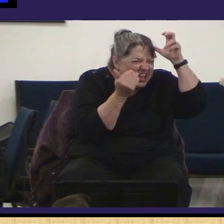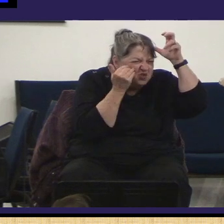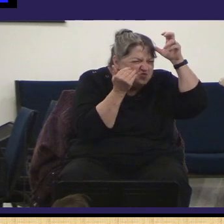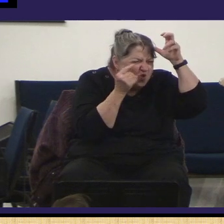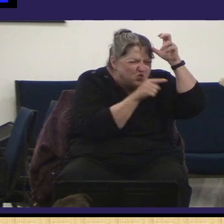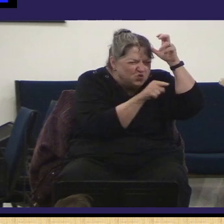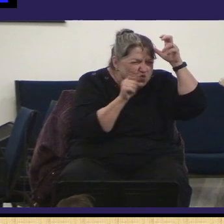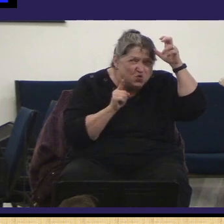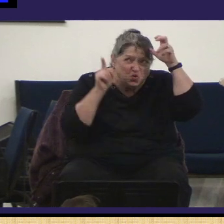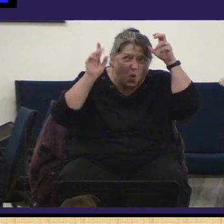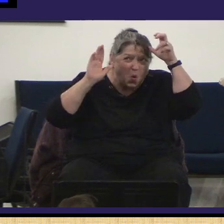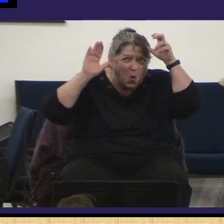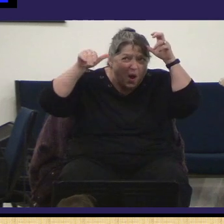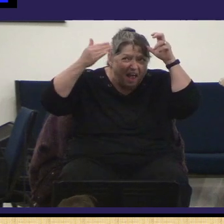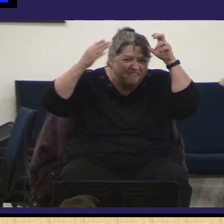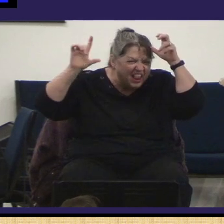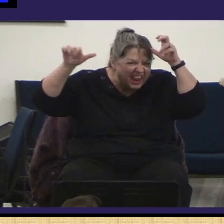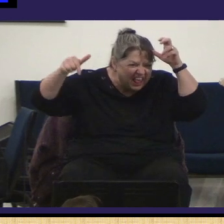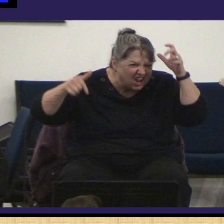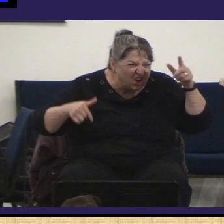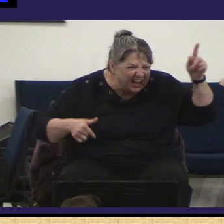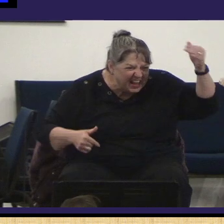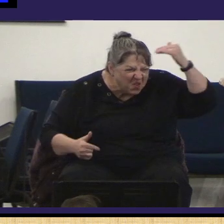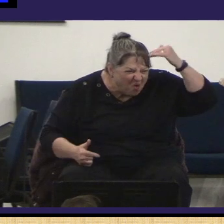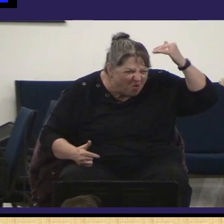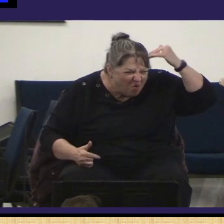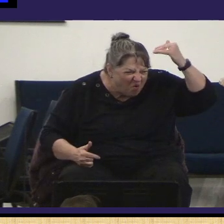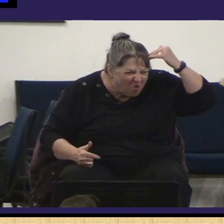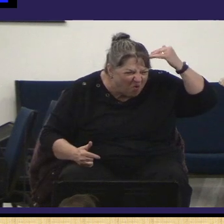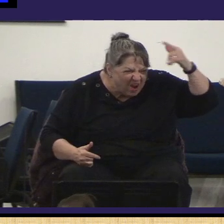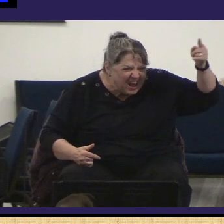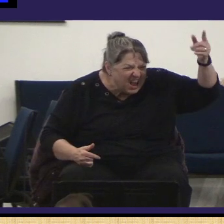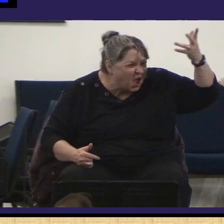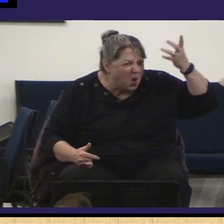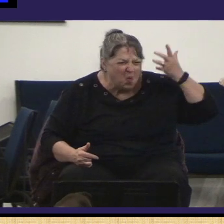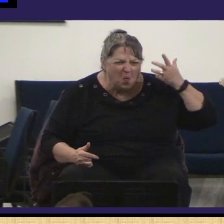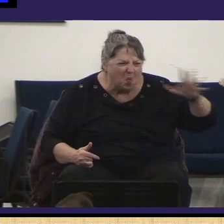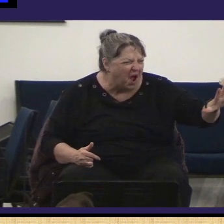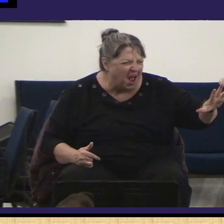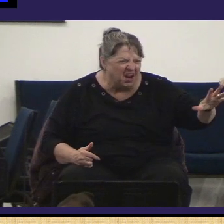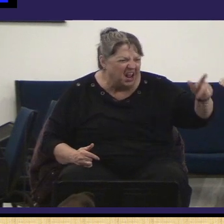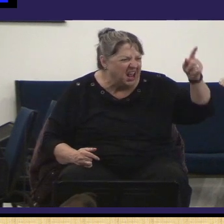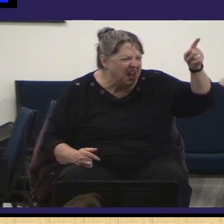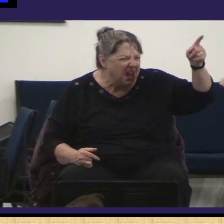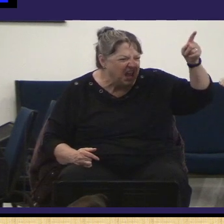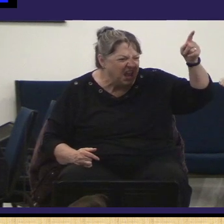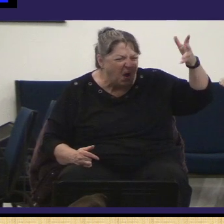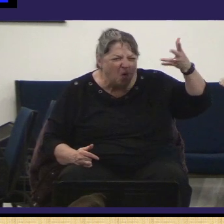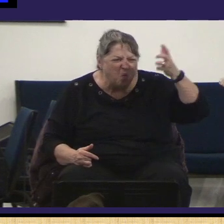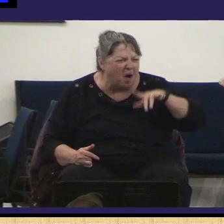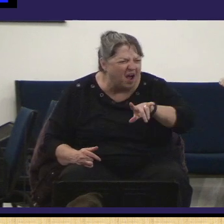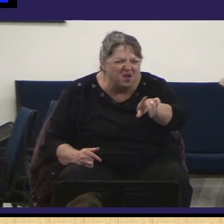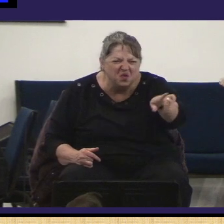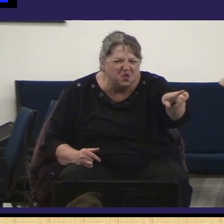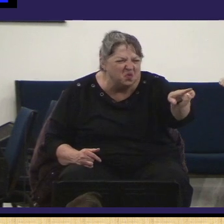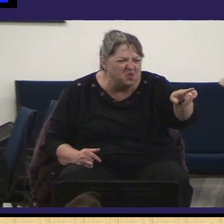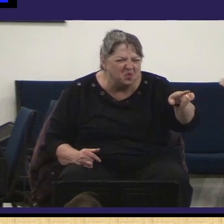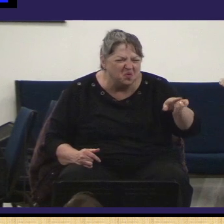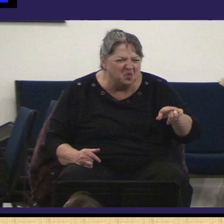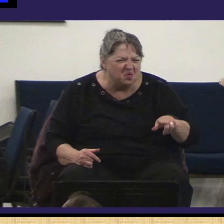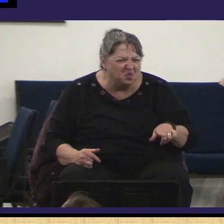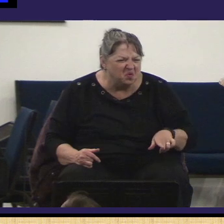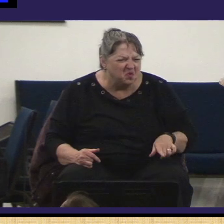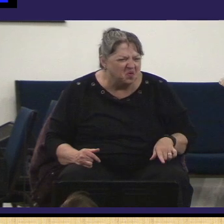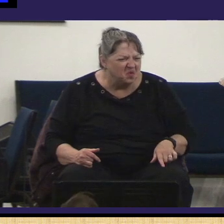security. He knows you're a child of Jesus. He knows that, but he doesn't want you to know it. And he's